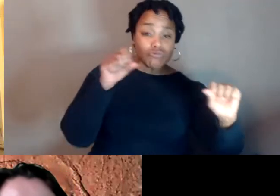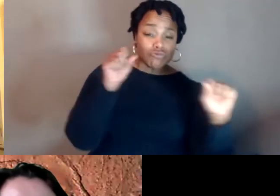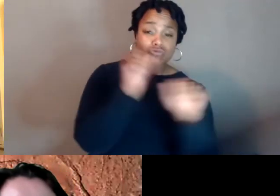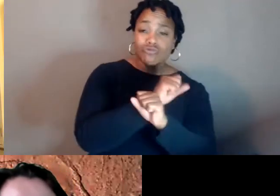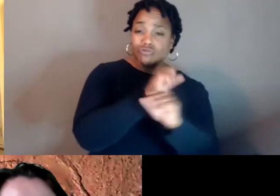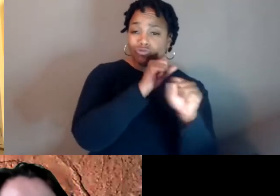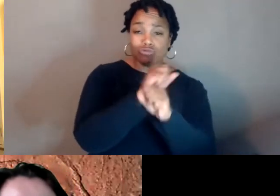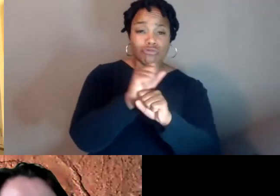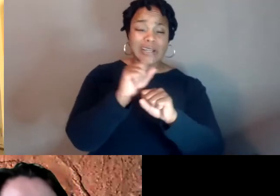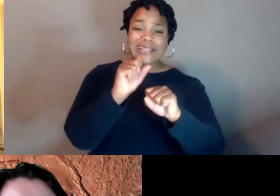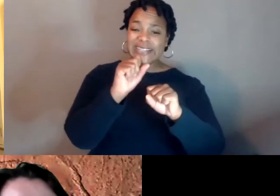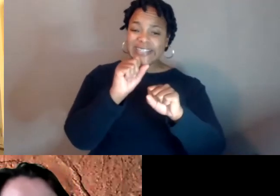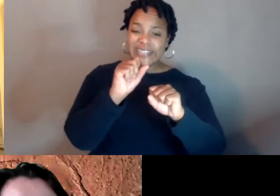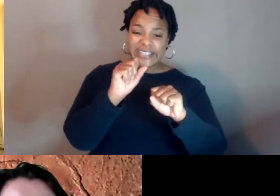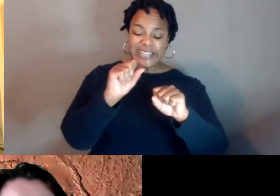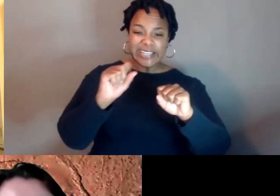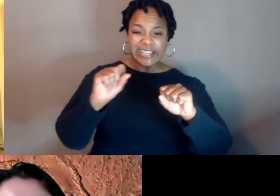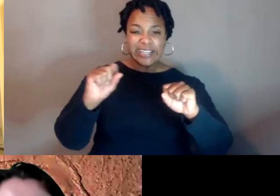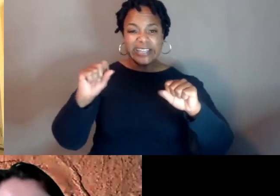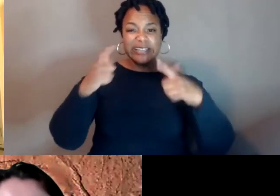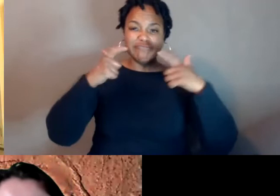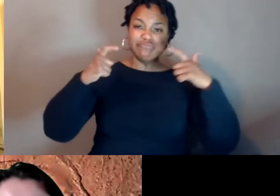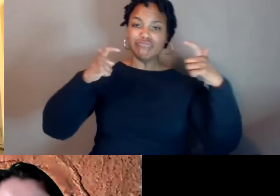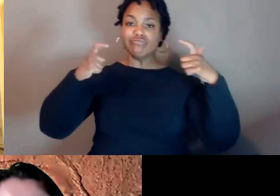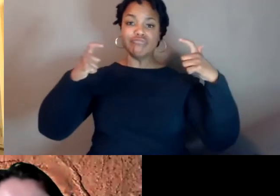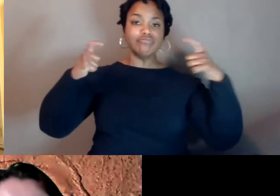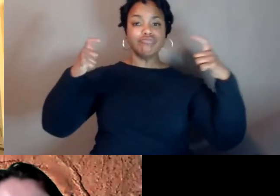It's doing things for your own